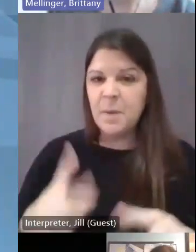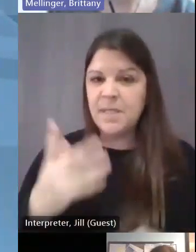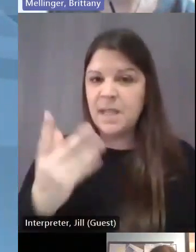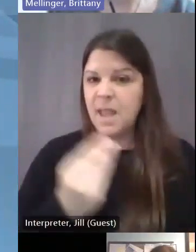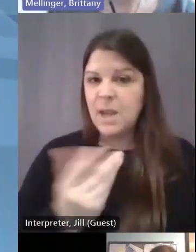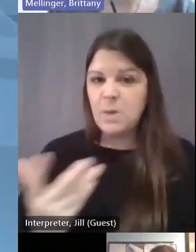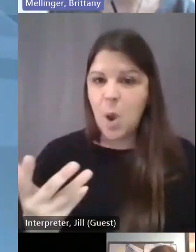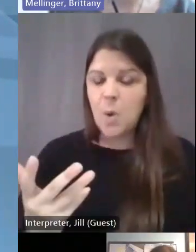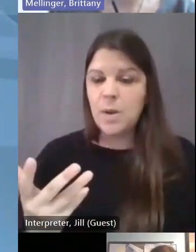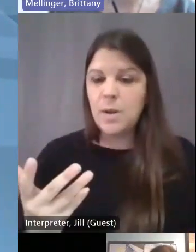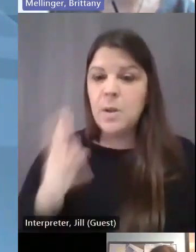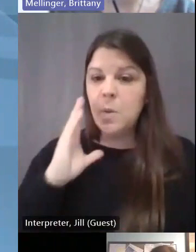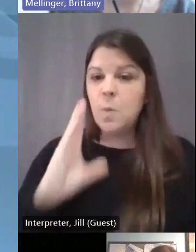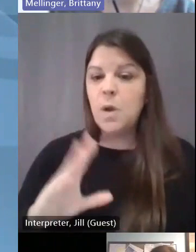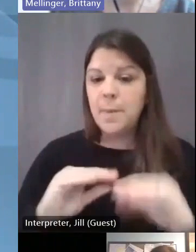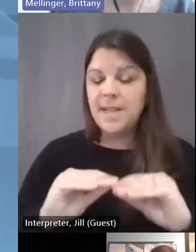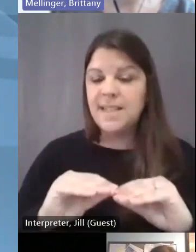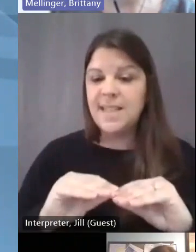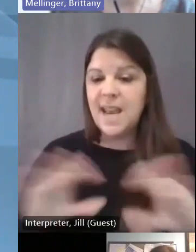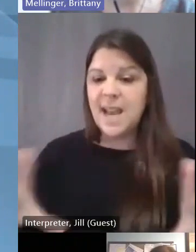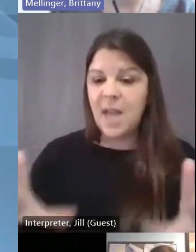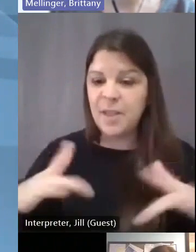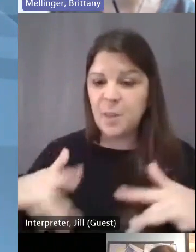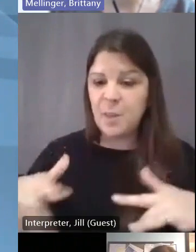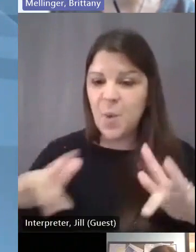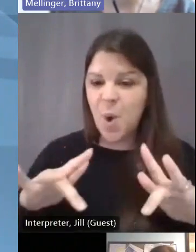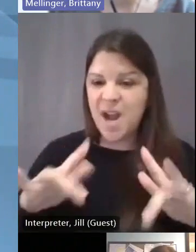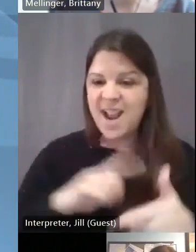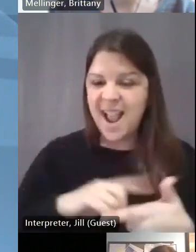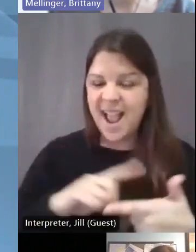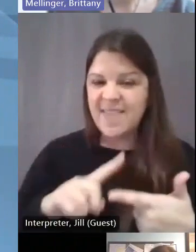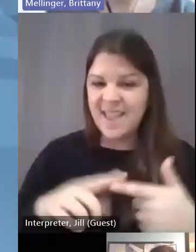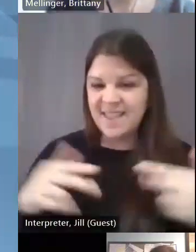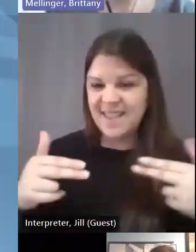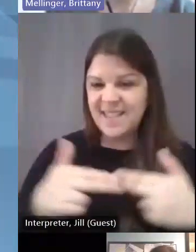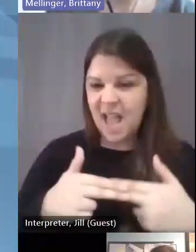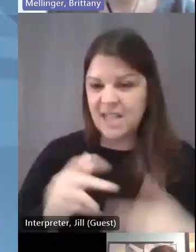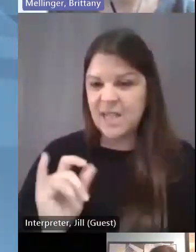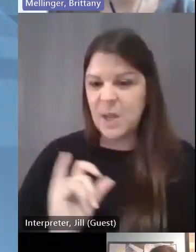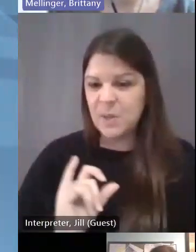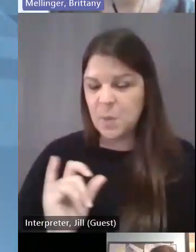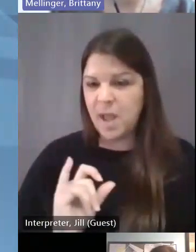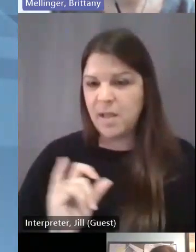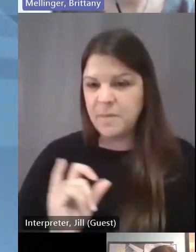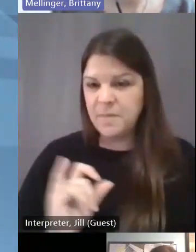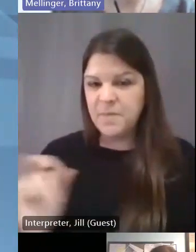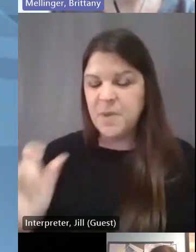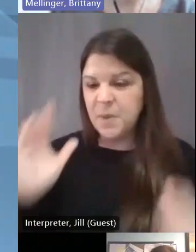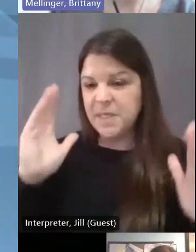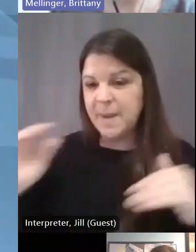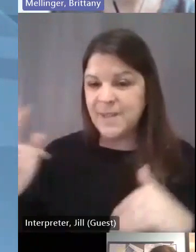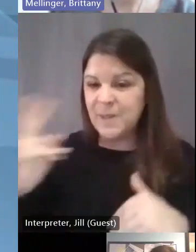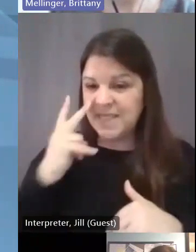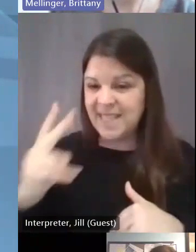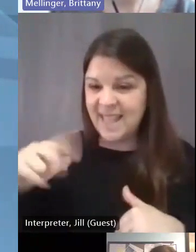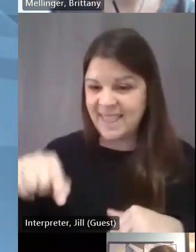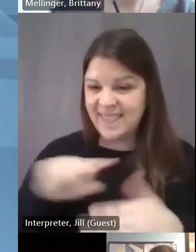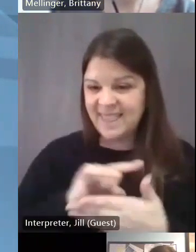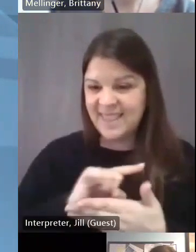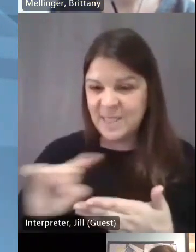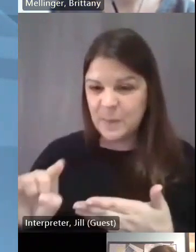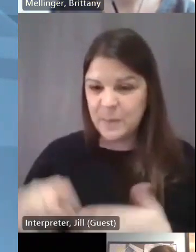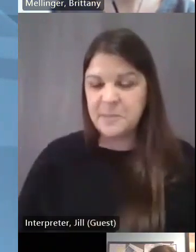know that we will be sending out this recording as well as the slides, and you can expect to receive that later this week.